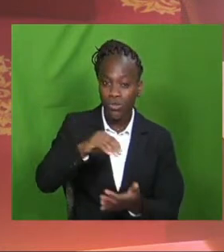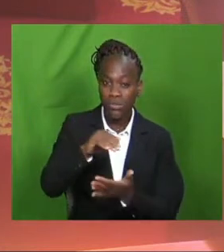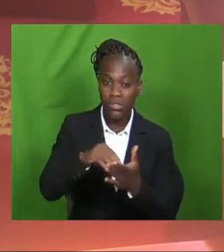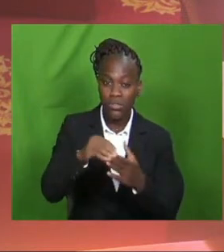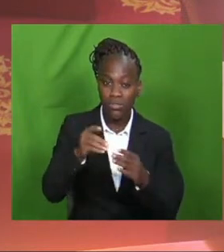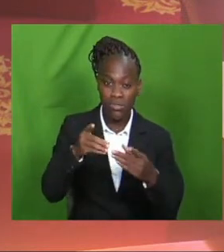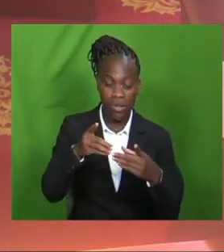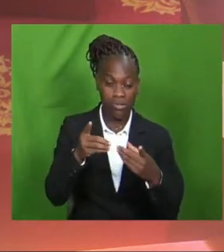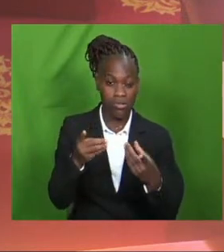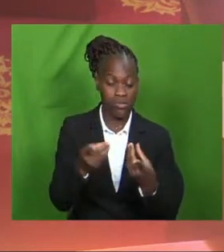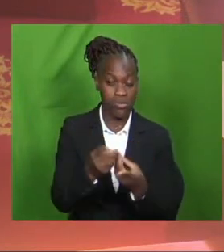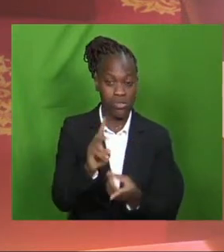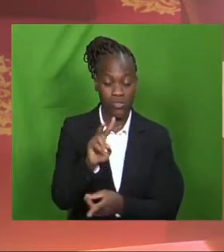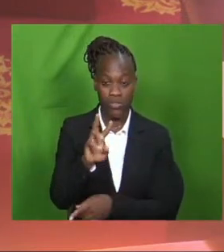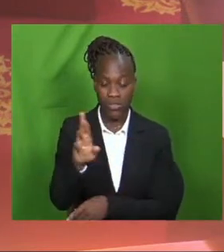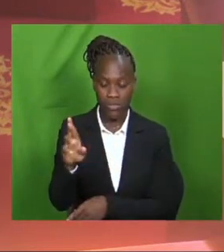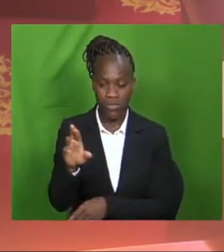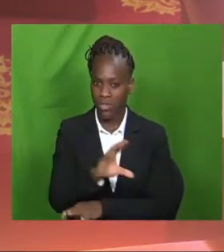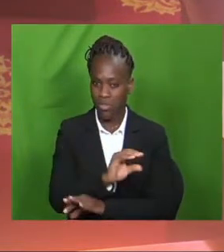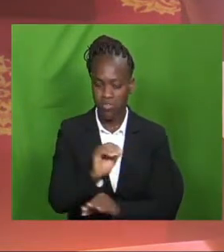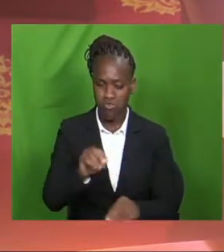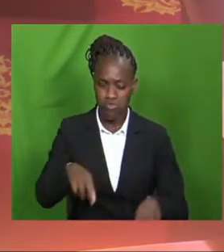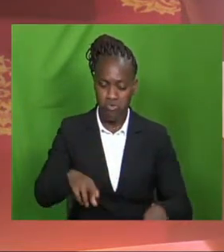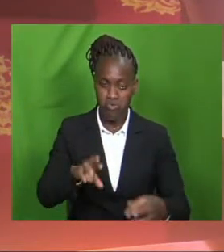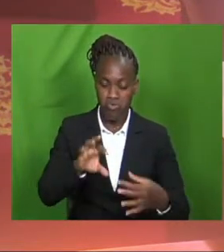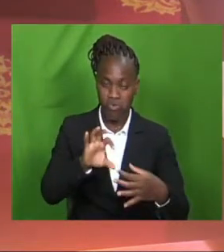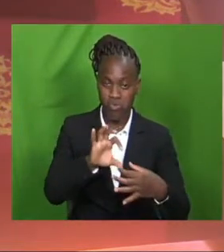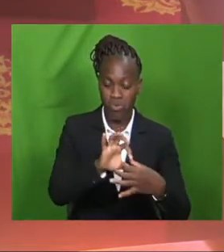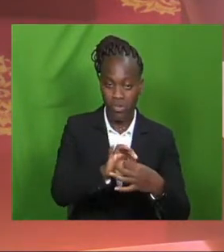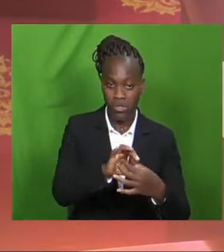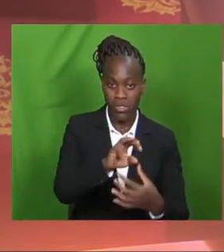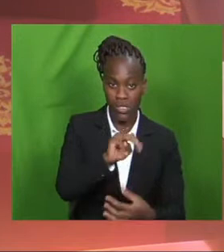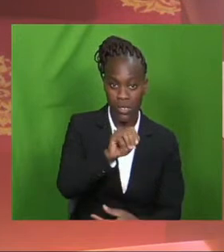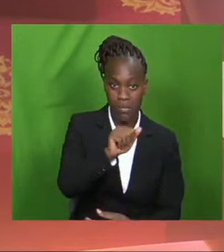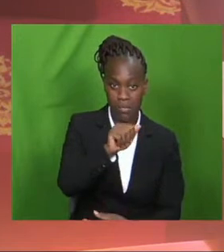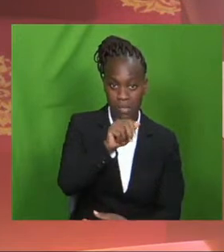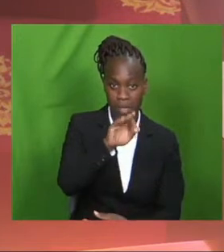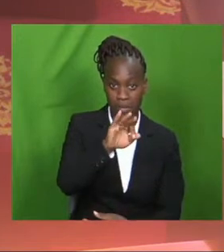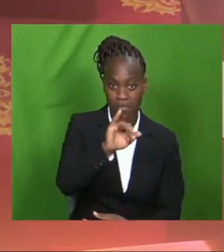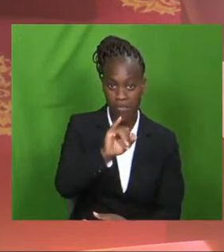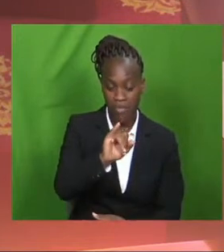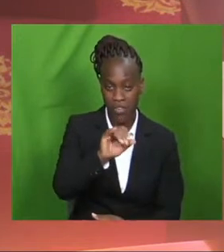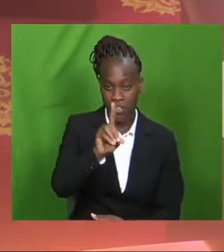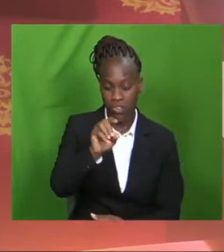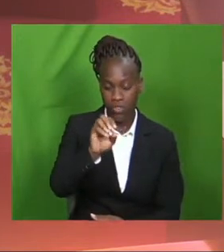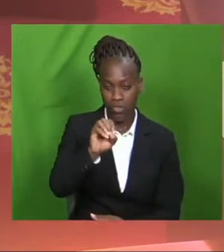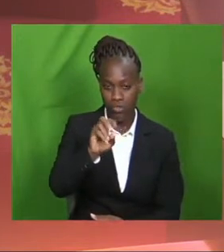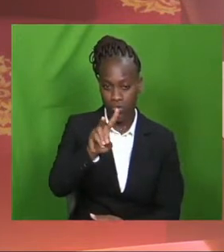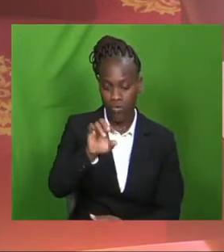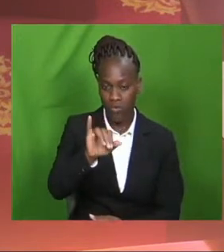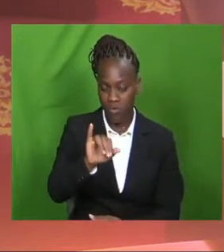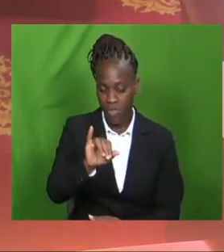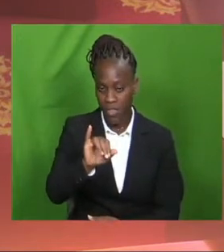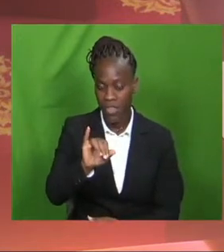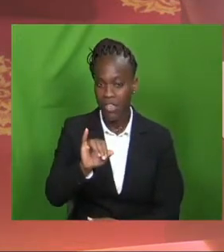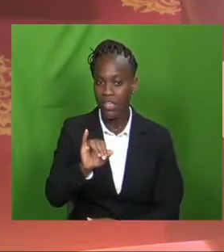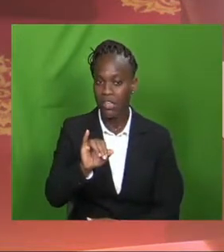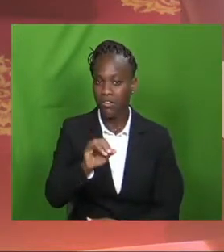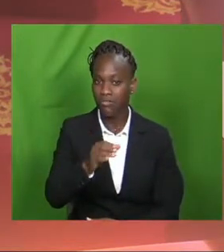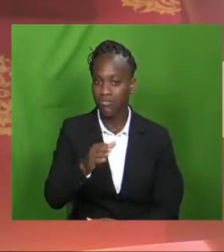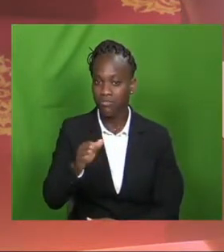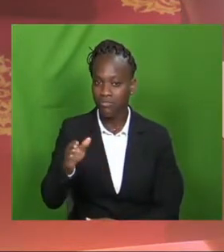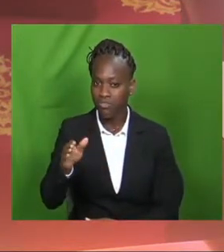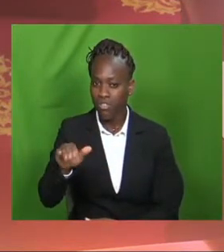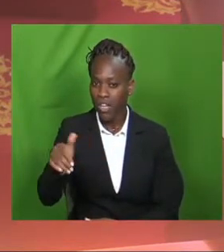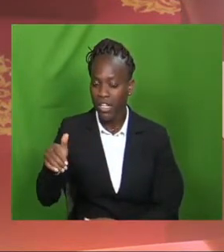is no road connecting Murphy Dove to Podazi, Akraya,